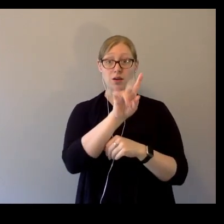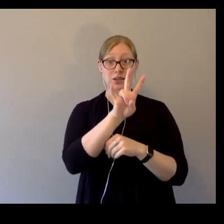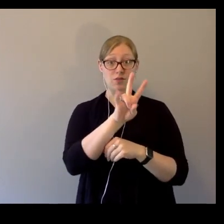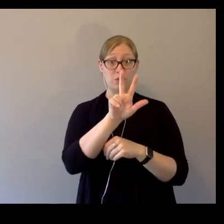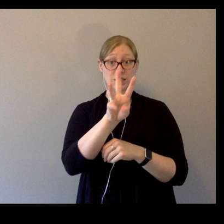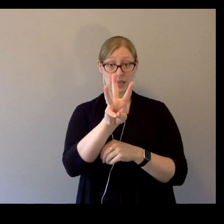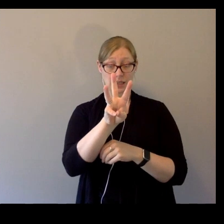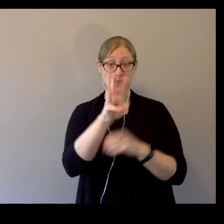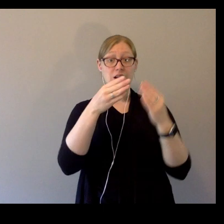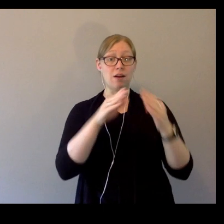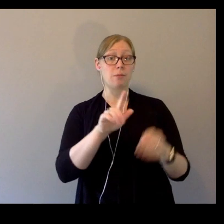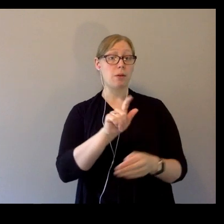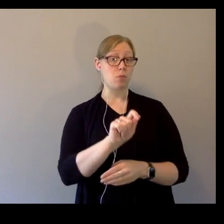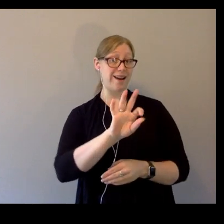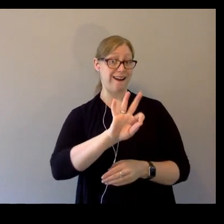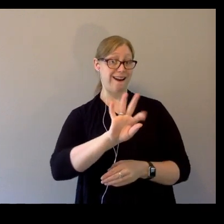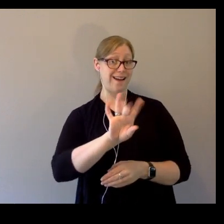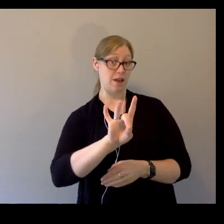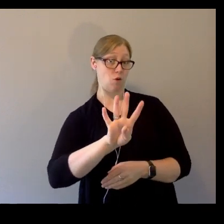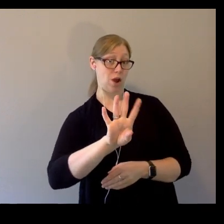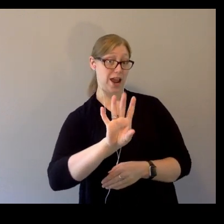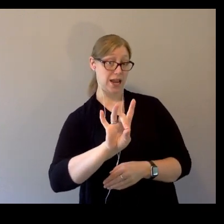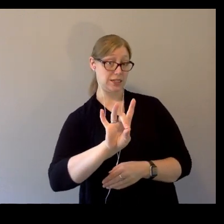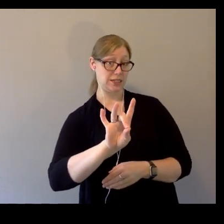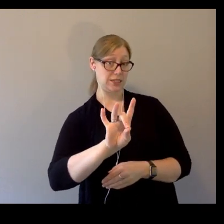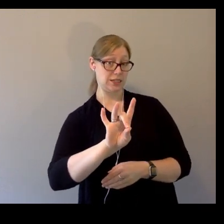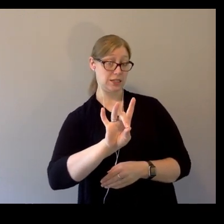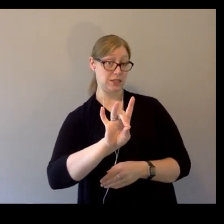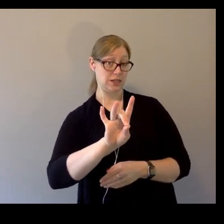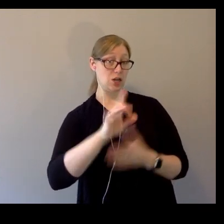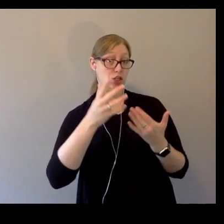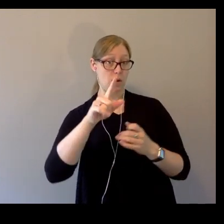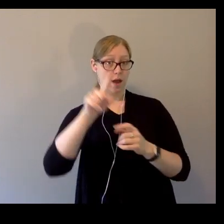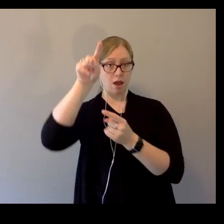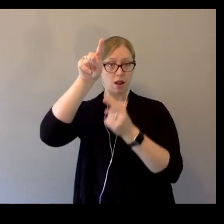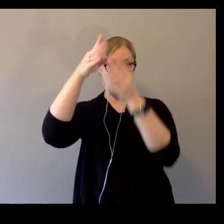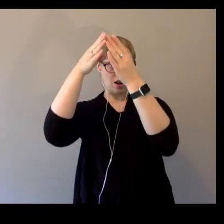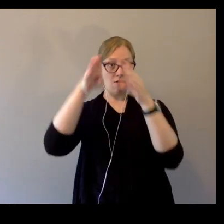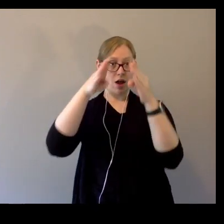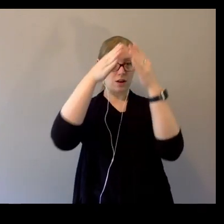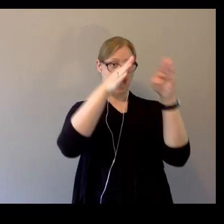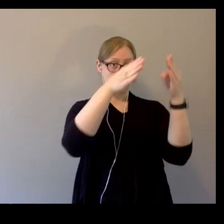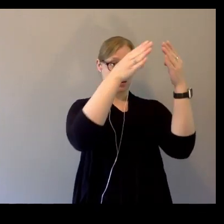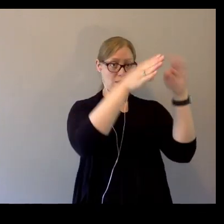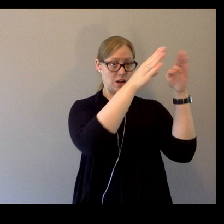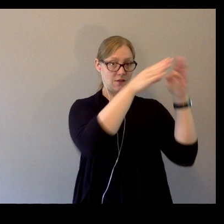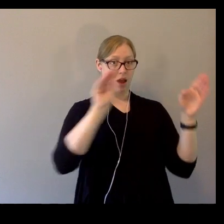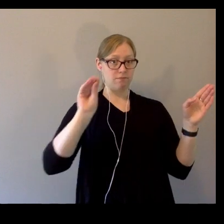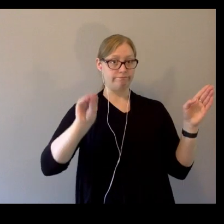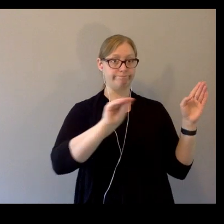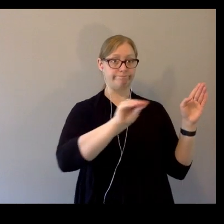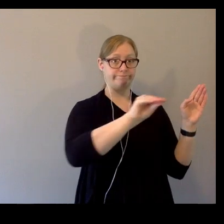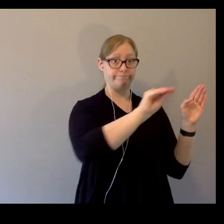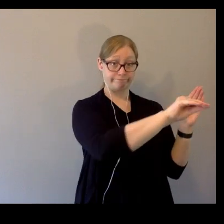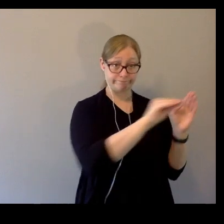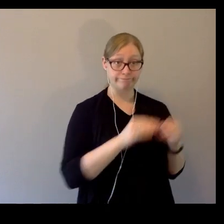0.1736 and divide it by 0.9848. Complete that as you go across the table.